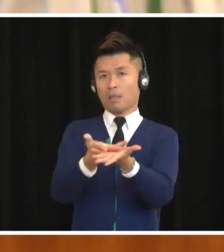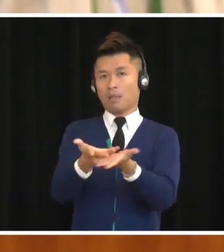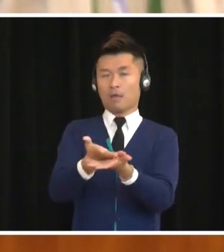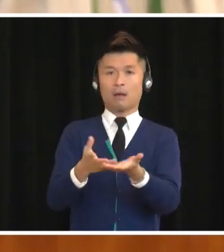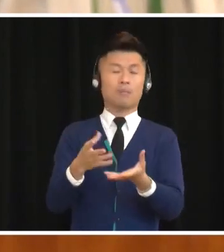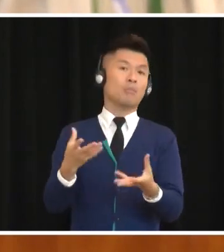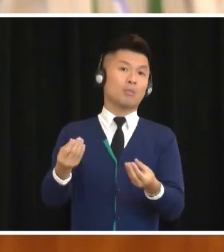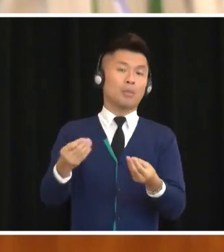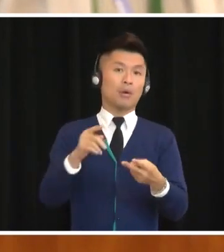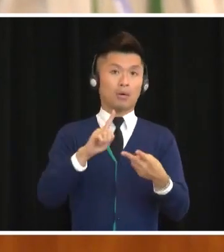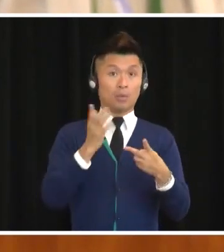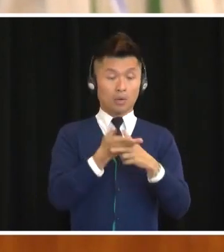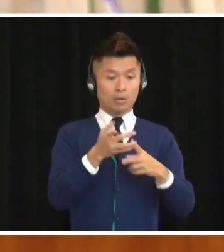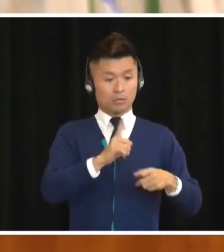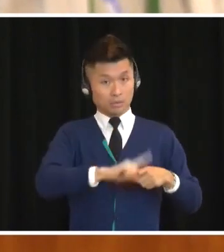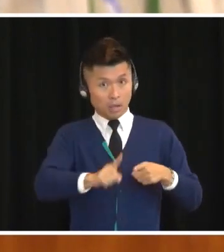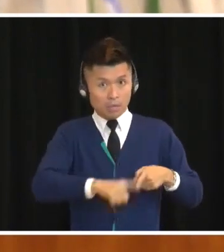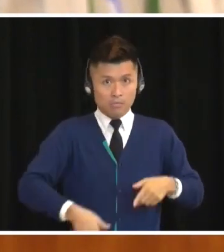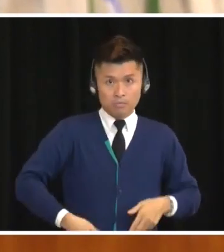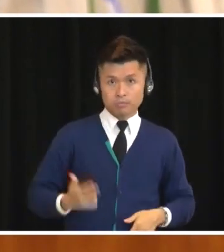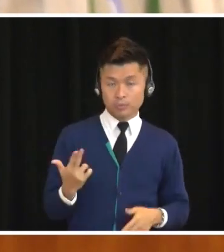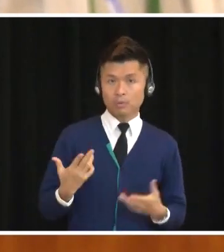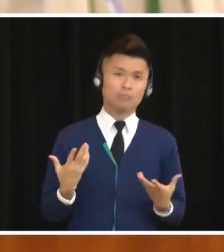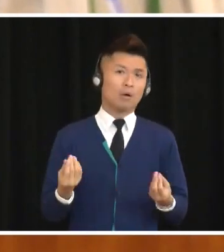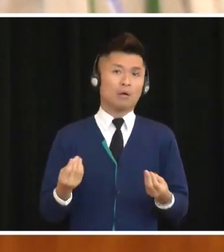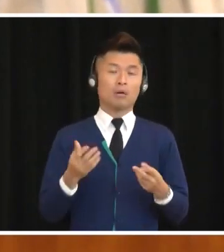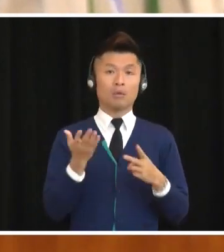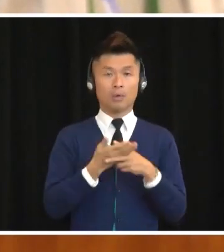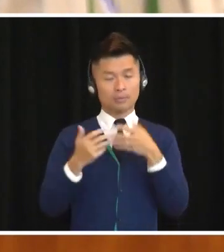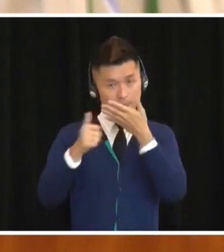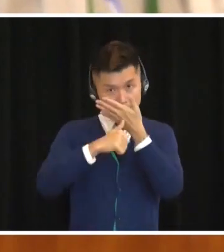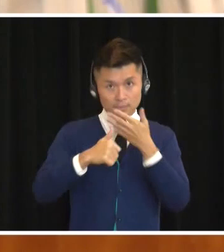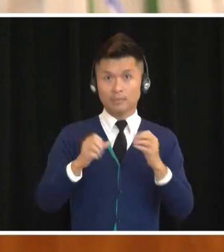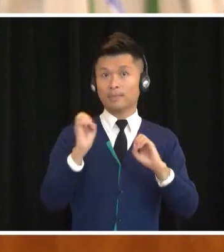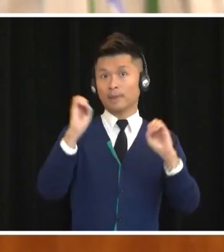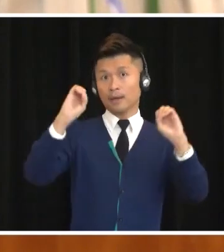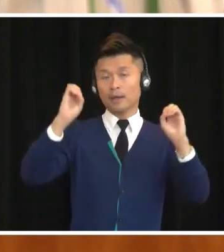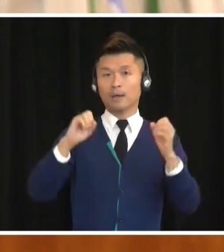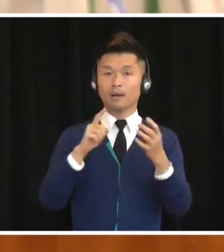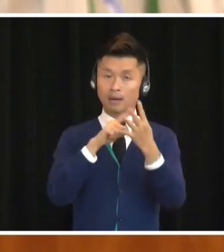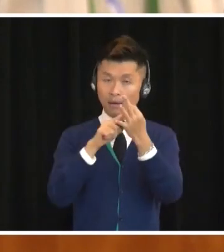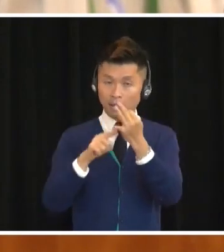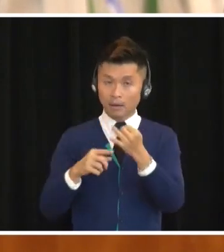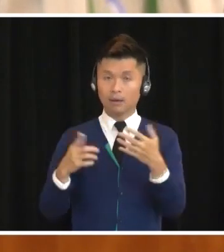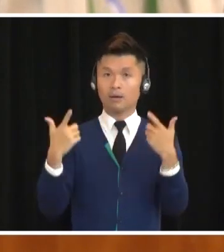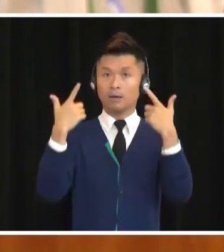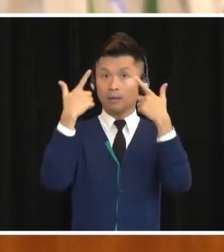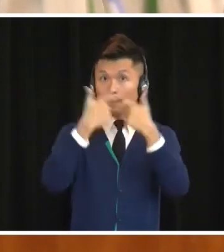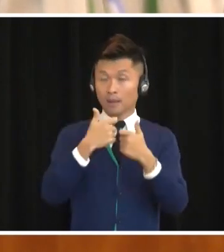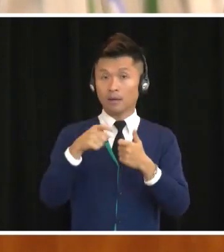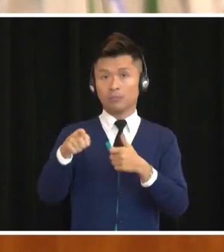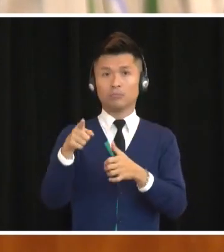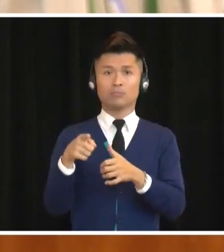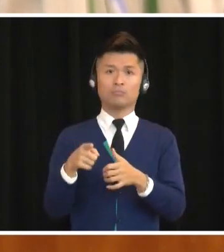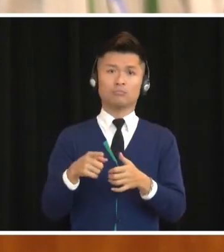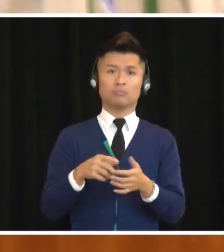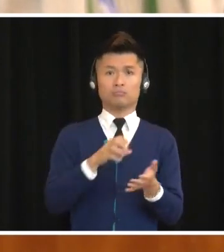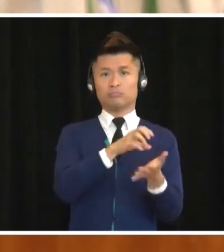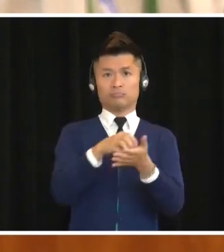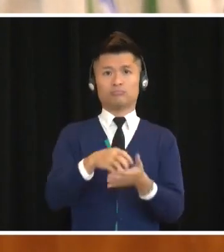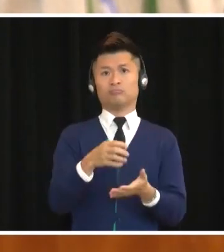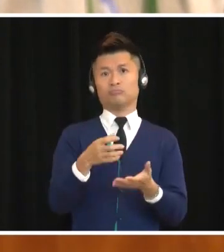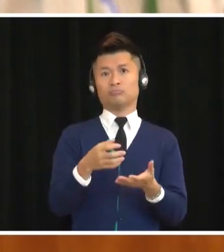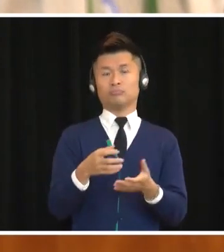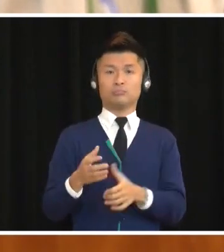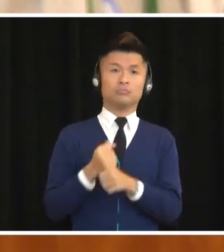the juvenile did not associate with bad friends or former criminals. The juvenile